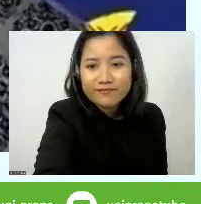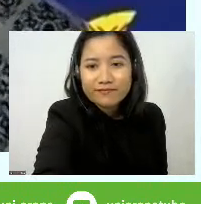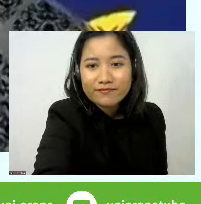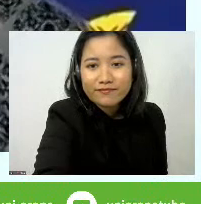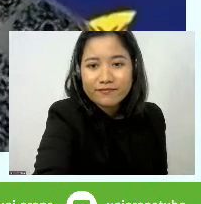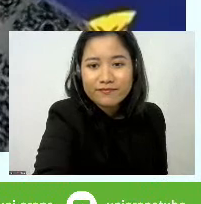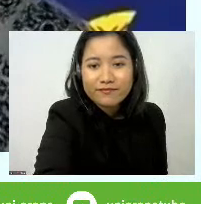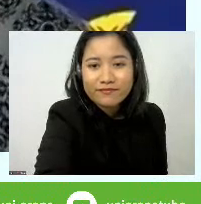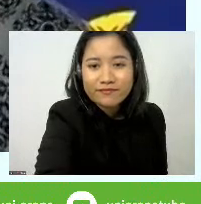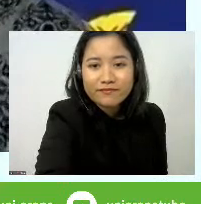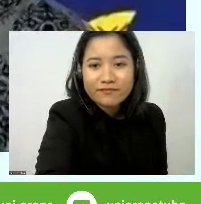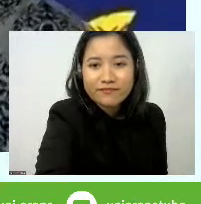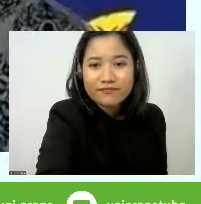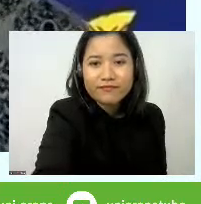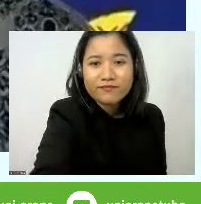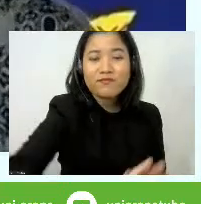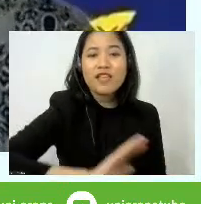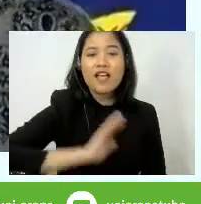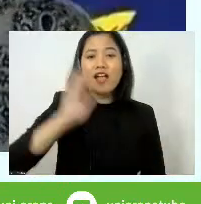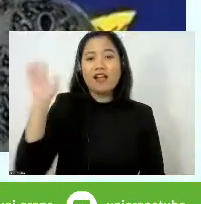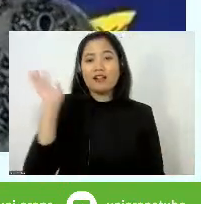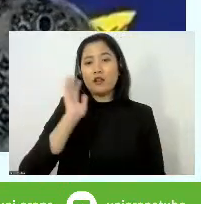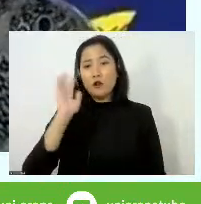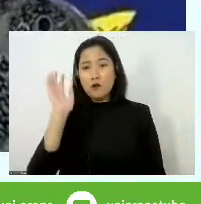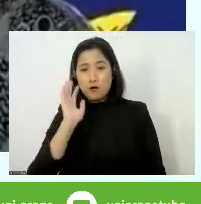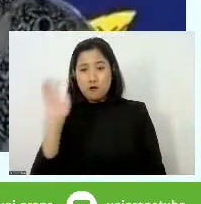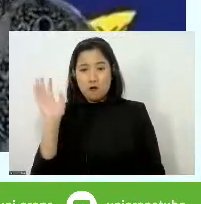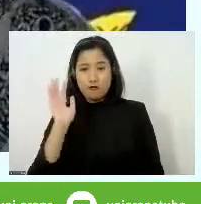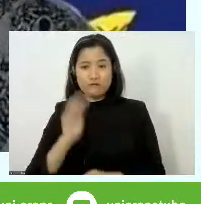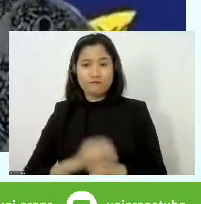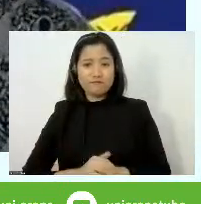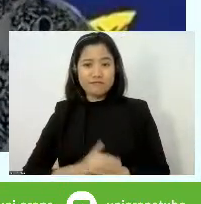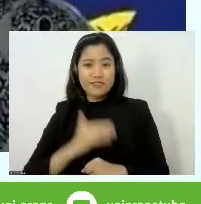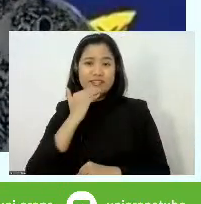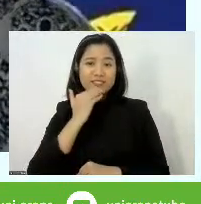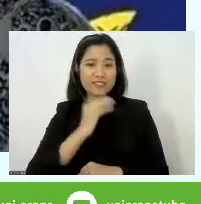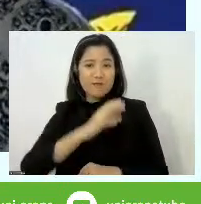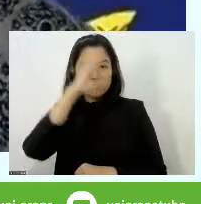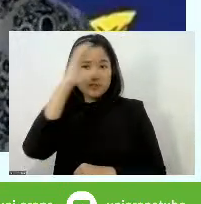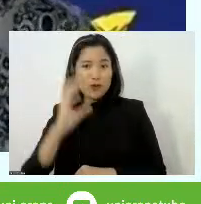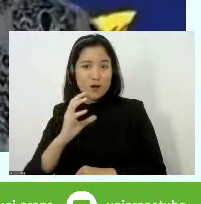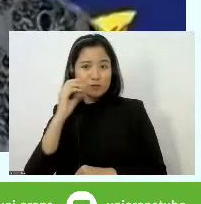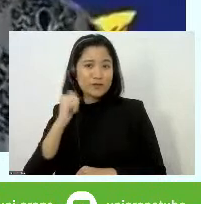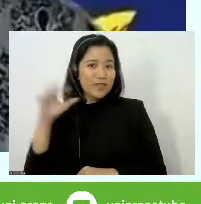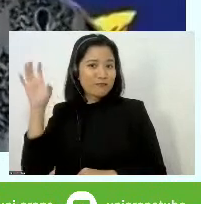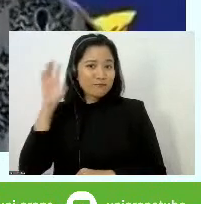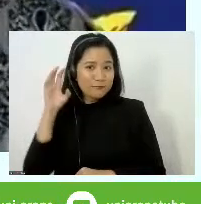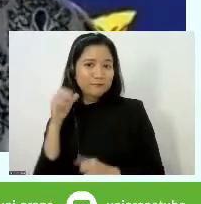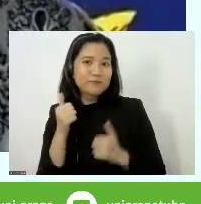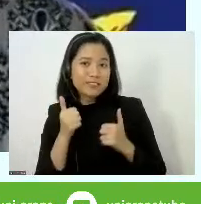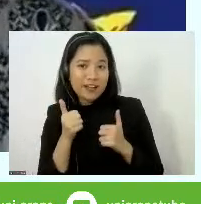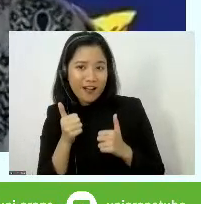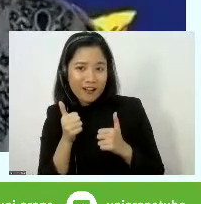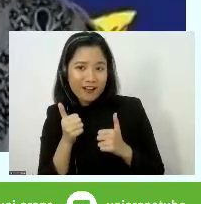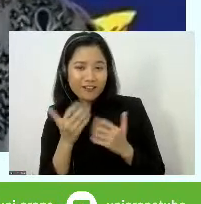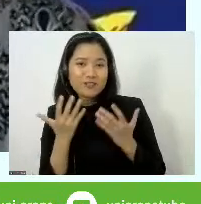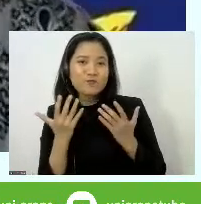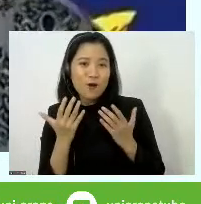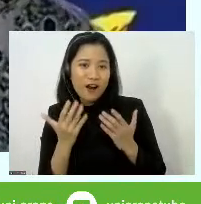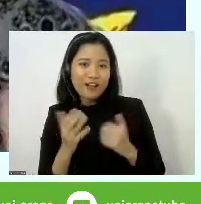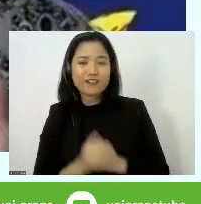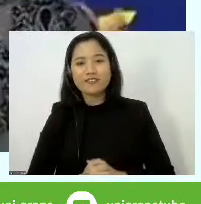gets low hello good afternoon I love you can hear me y z